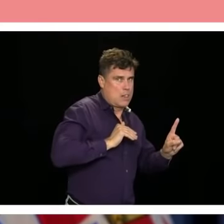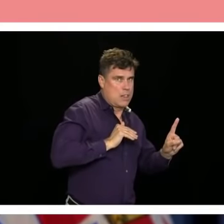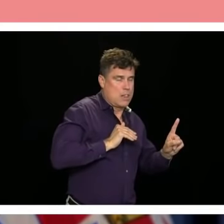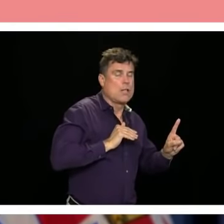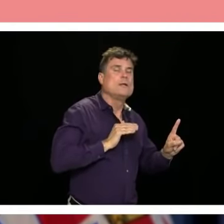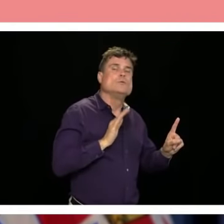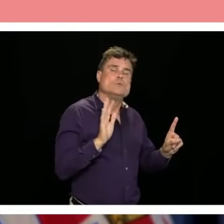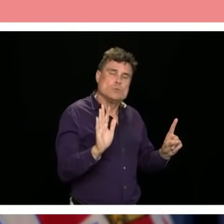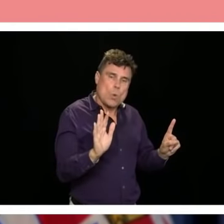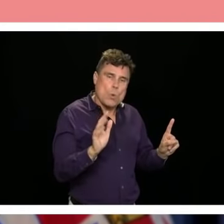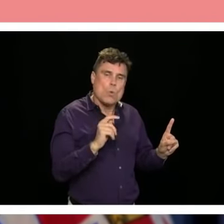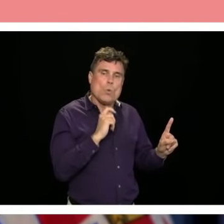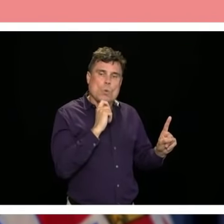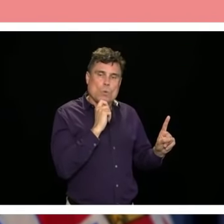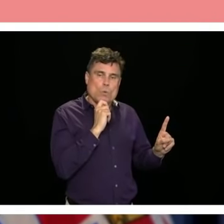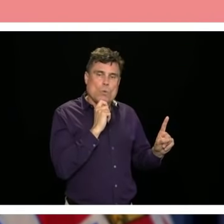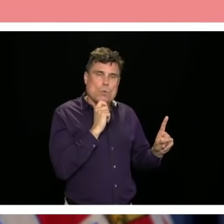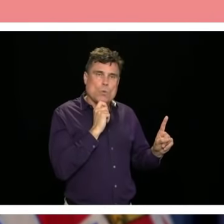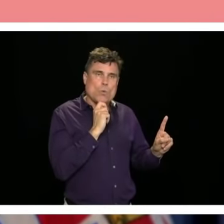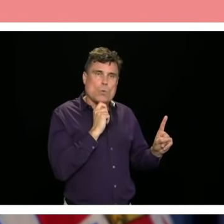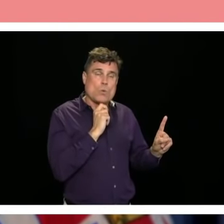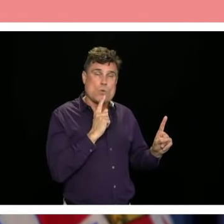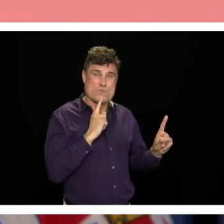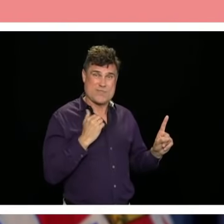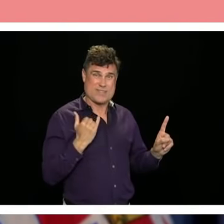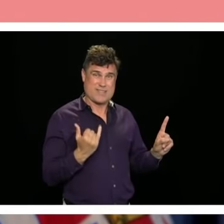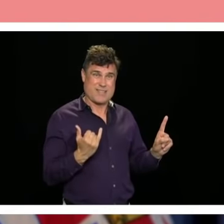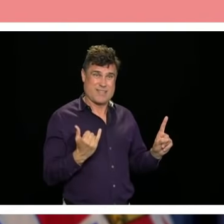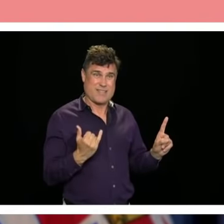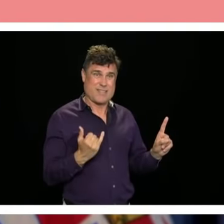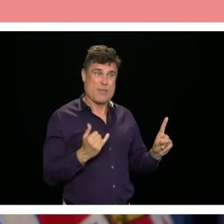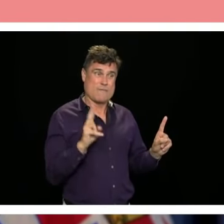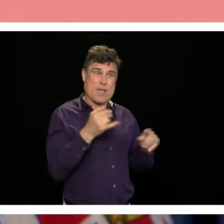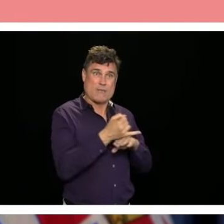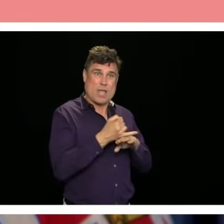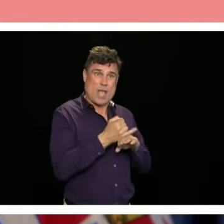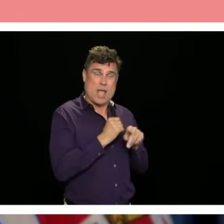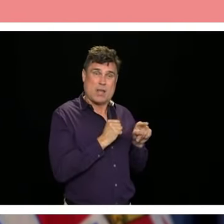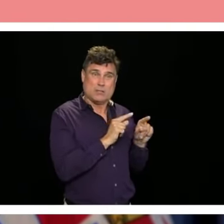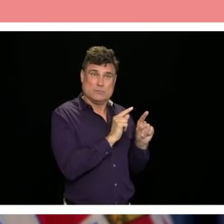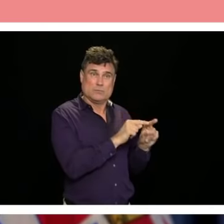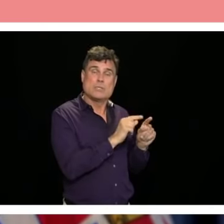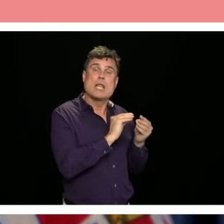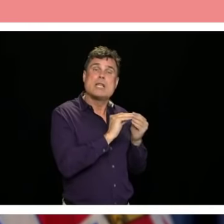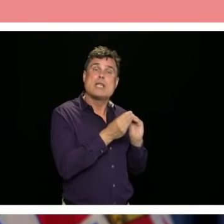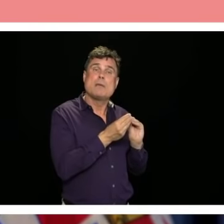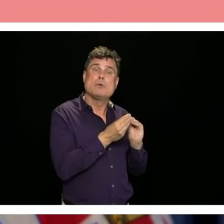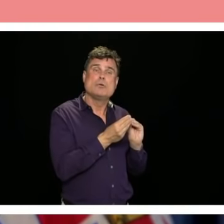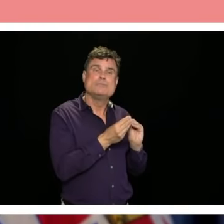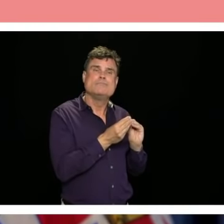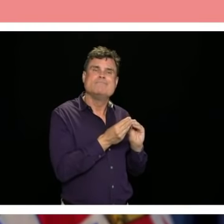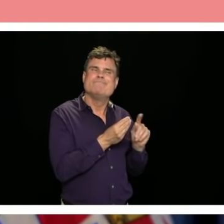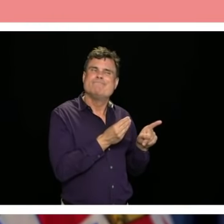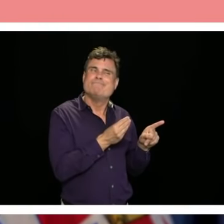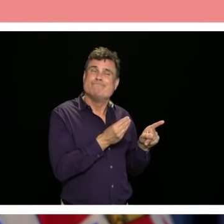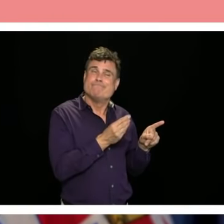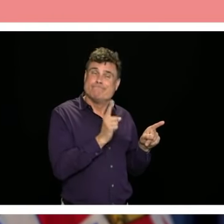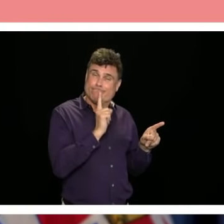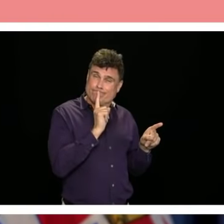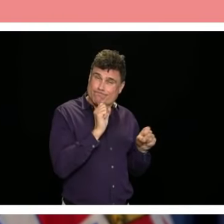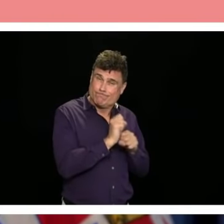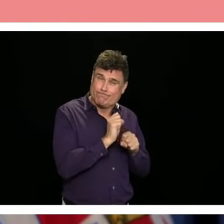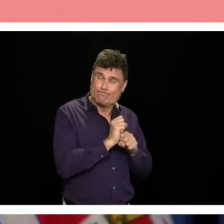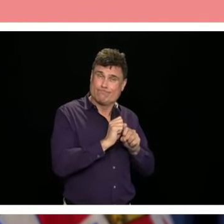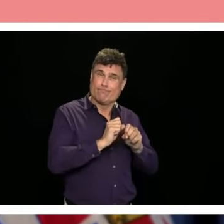we know are epi-linked cases on Vancouver Island that did not have testing done because it